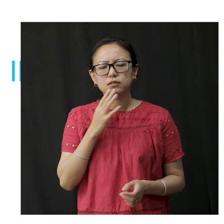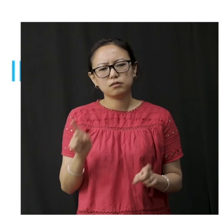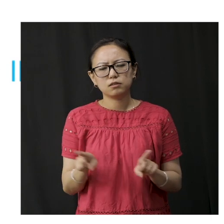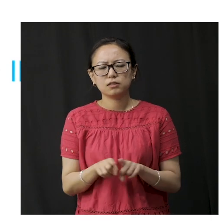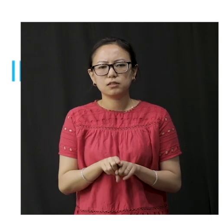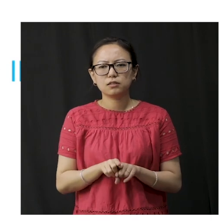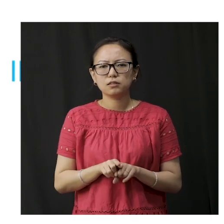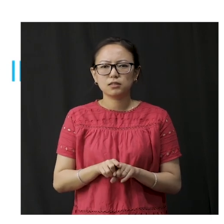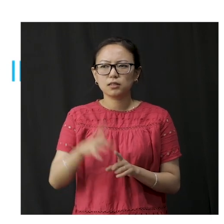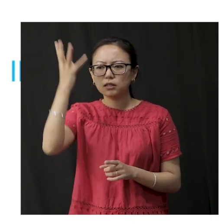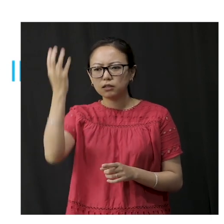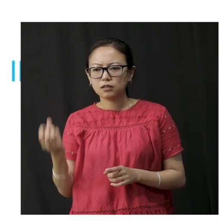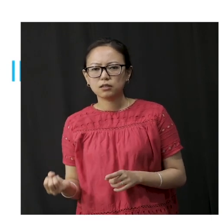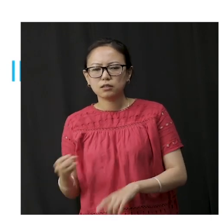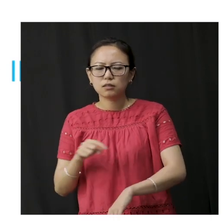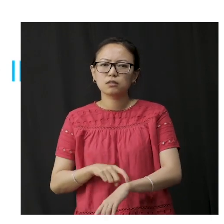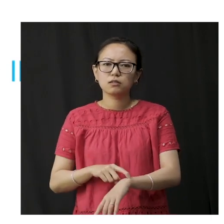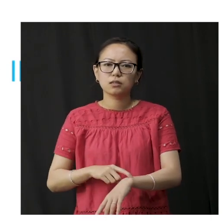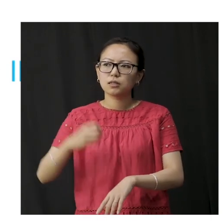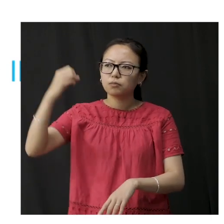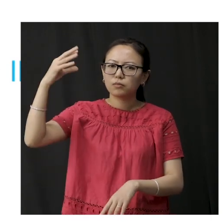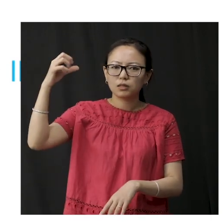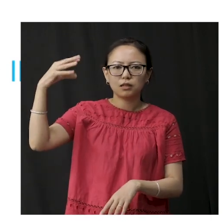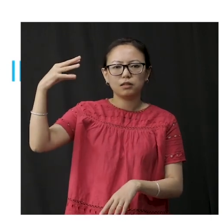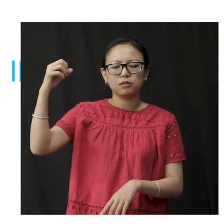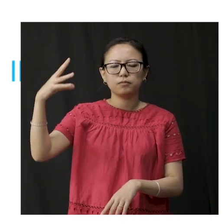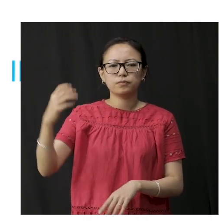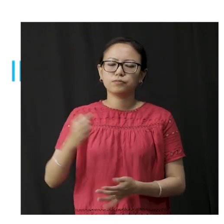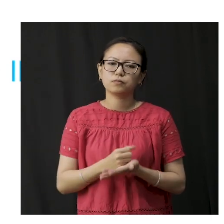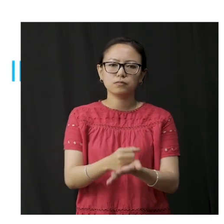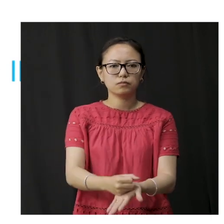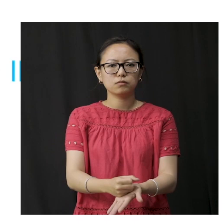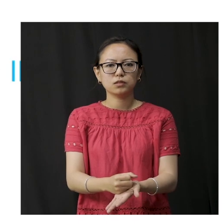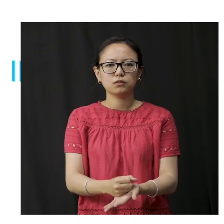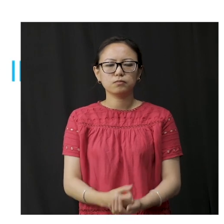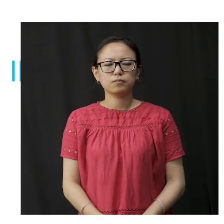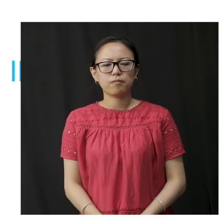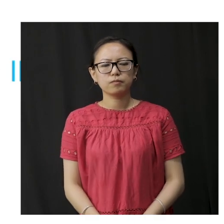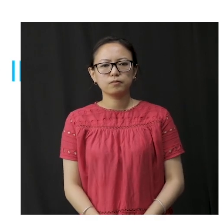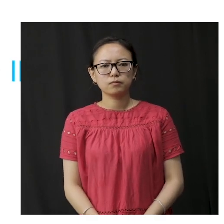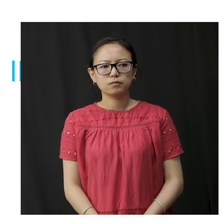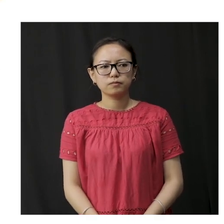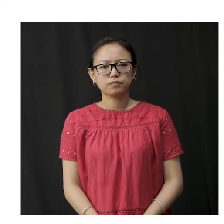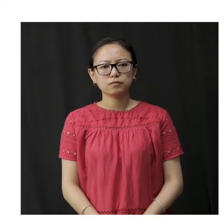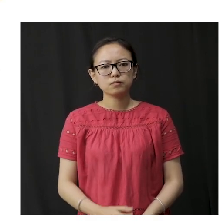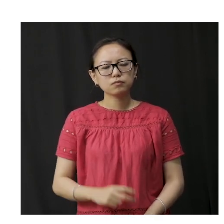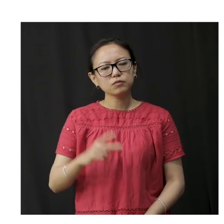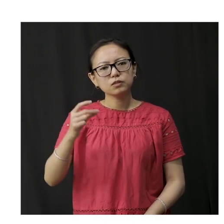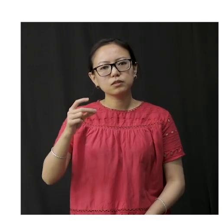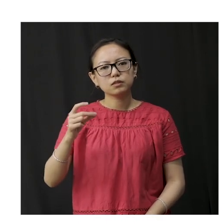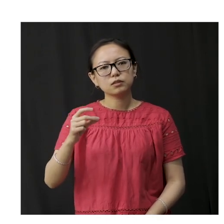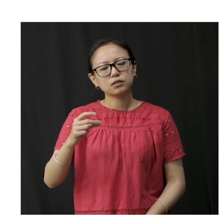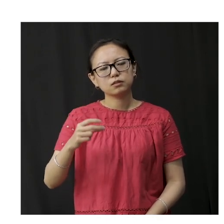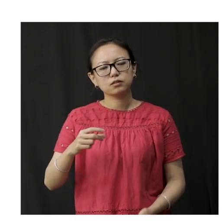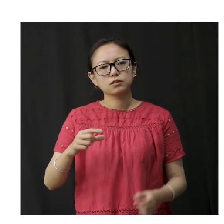Okay, and the function of the moon is to give us light during the night time. All right, the next line,